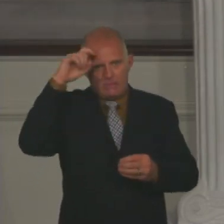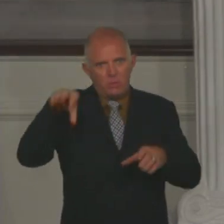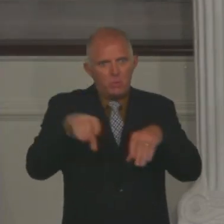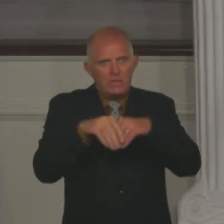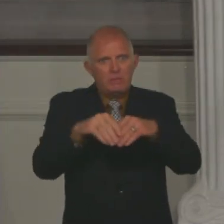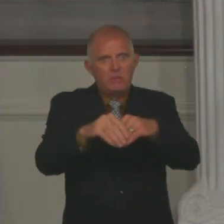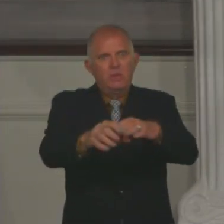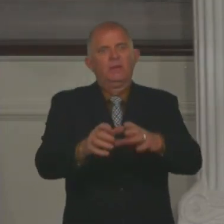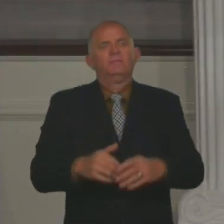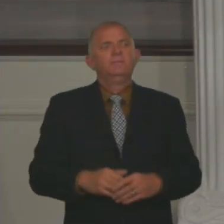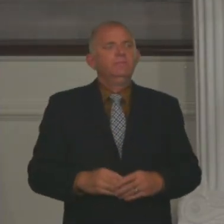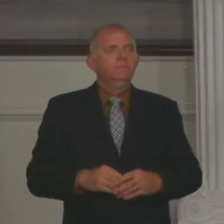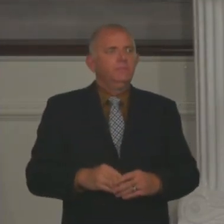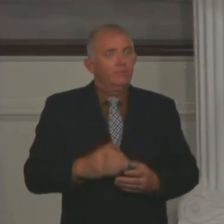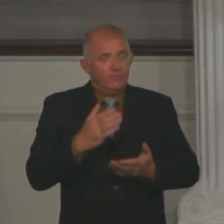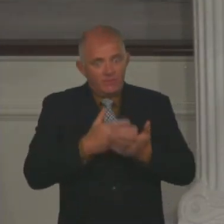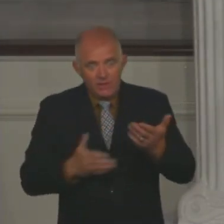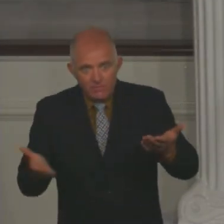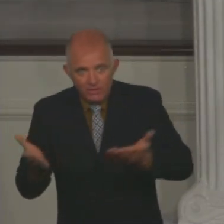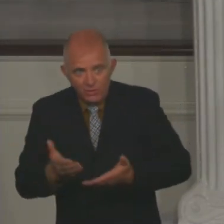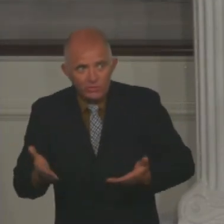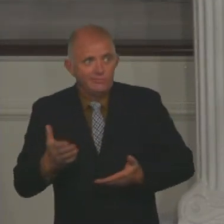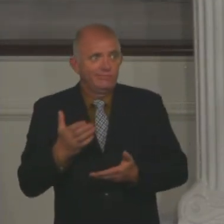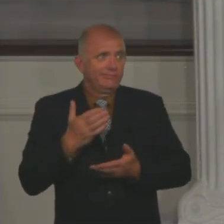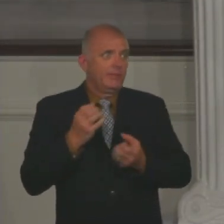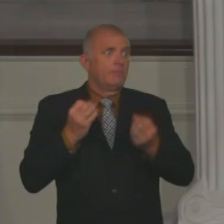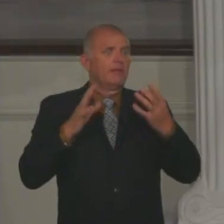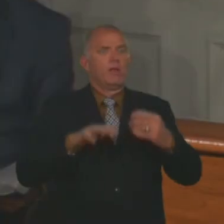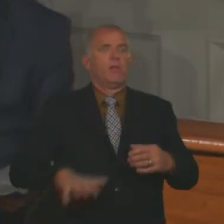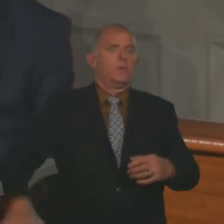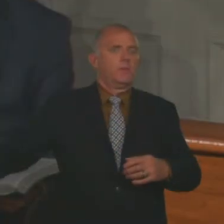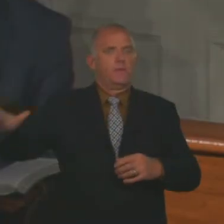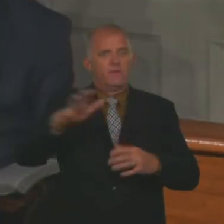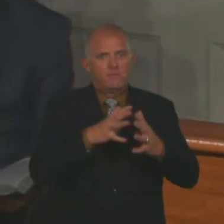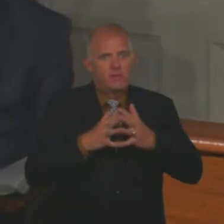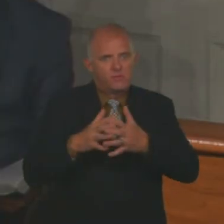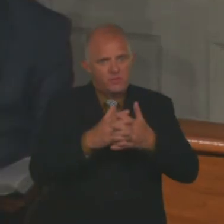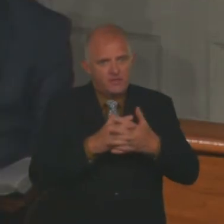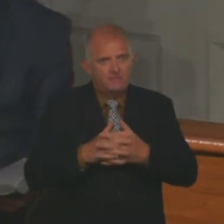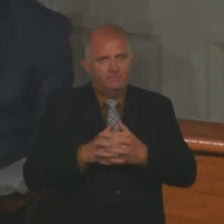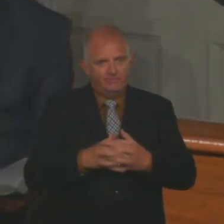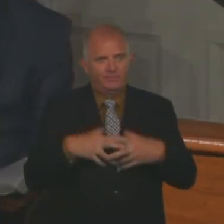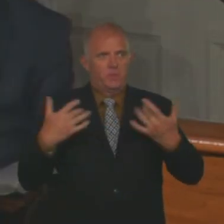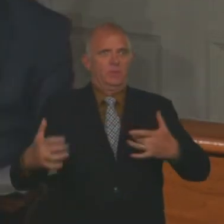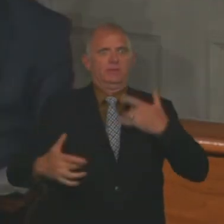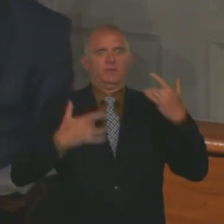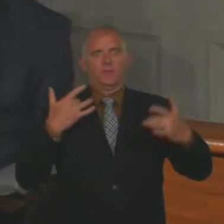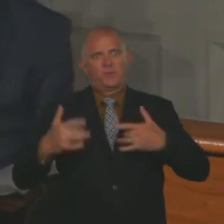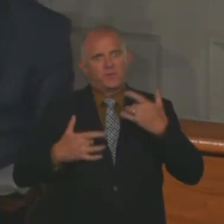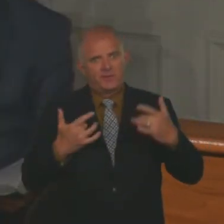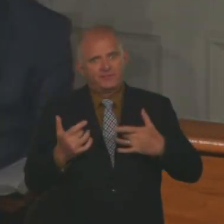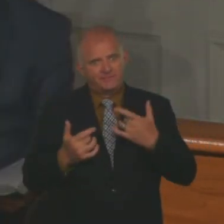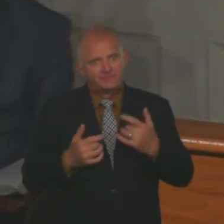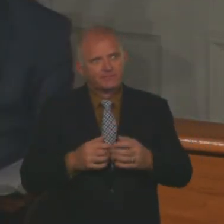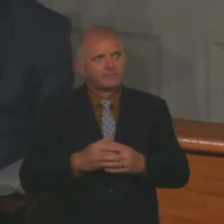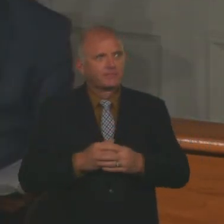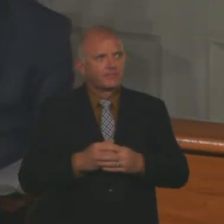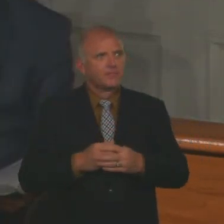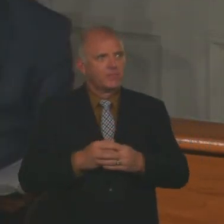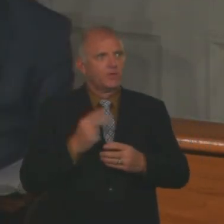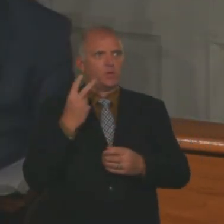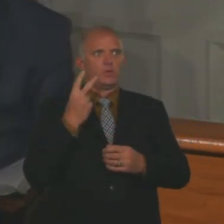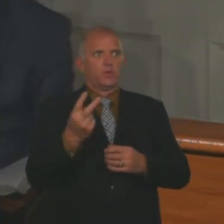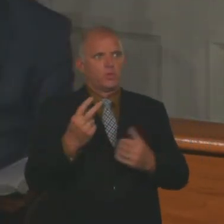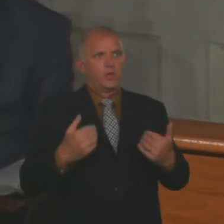here at First Baptist Church and many more across the country. It thrills my heart to know that the combination, the synergy of two young